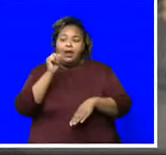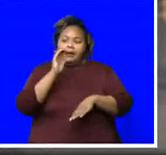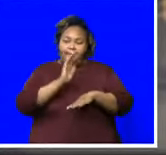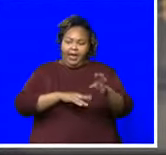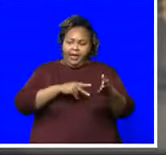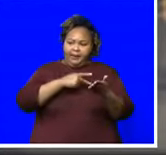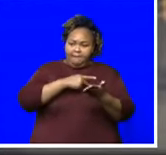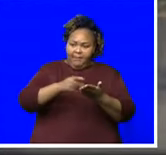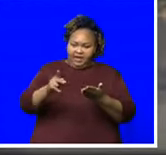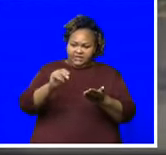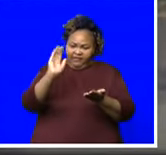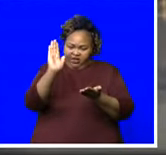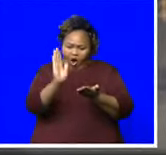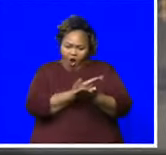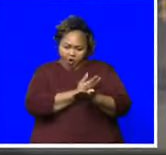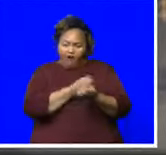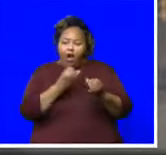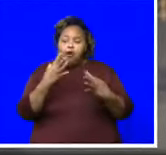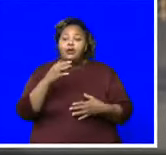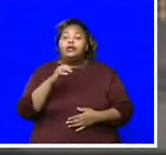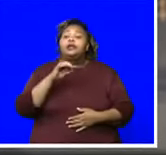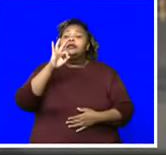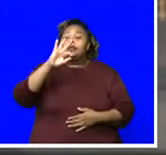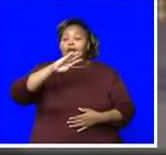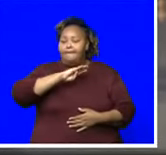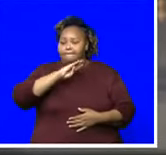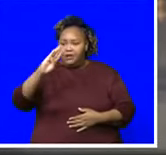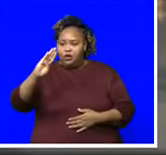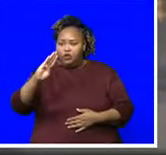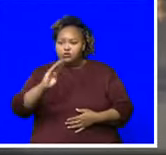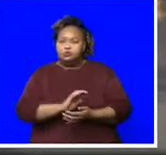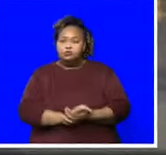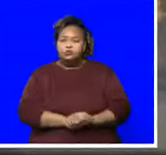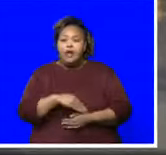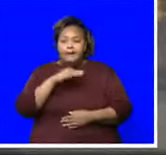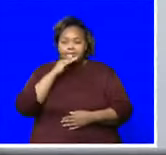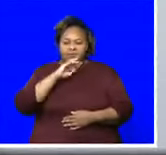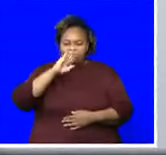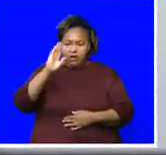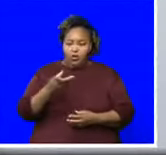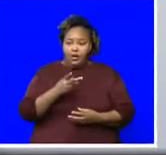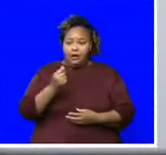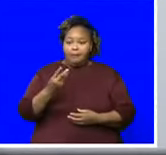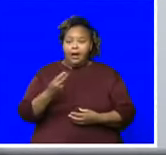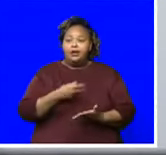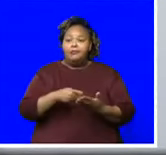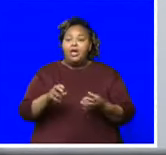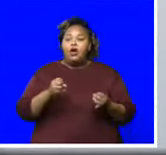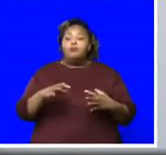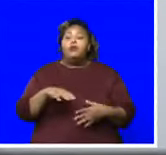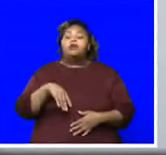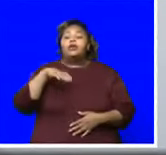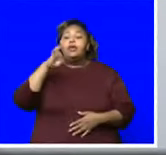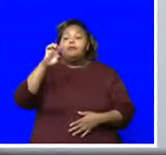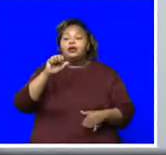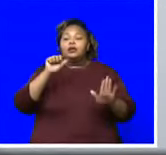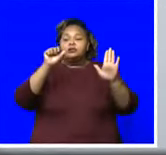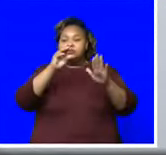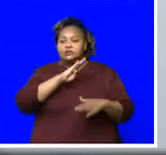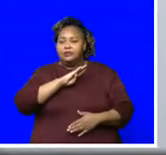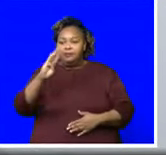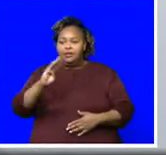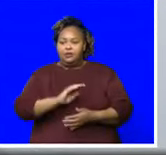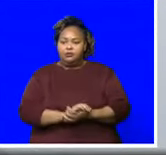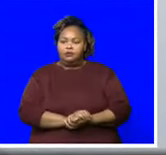billion lokusho ukuthi le principal lokufuna ibhadalwe it's around 6 billion lolu hlelo lusukunyiswa indvuna